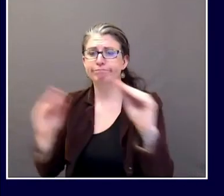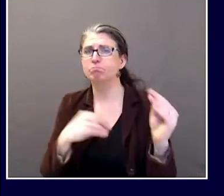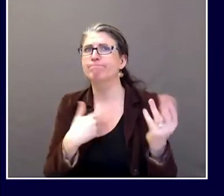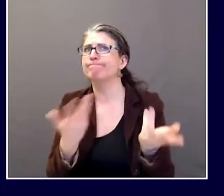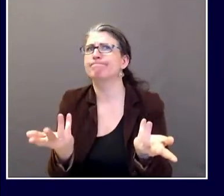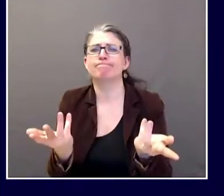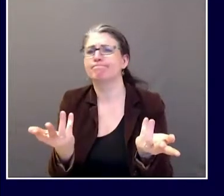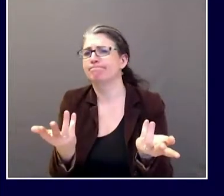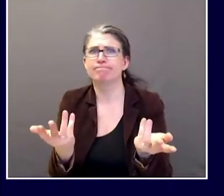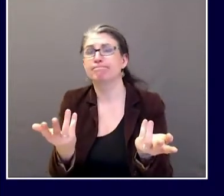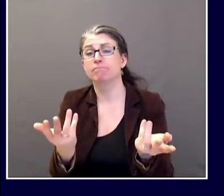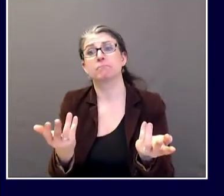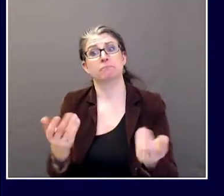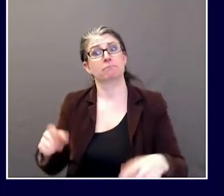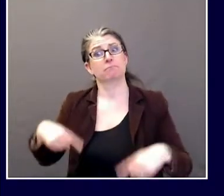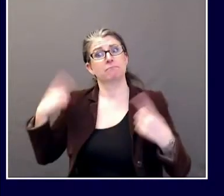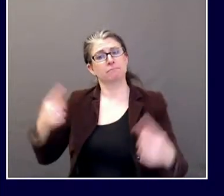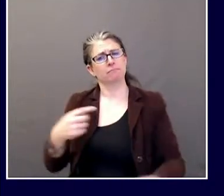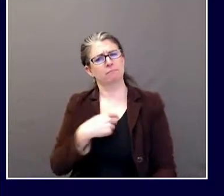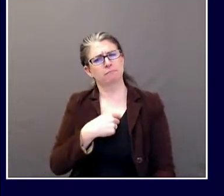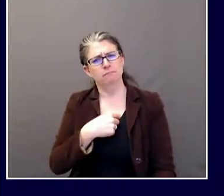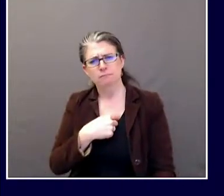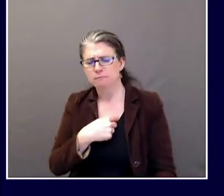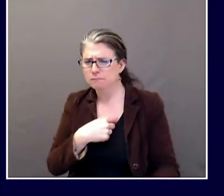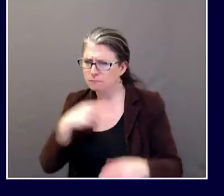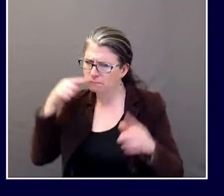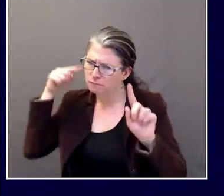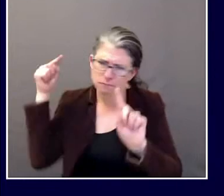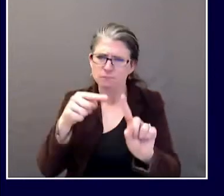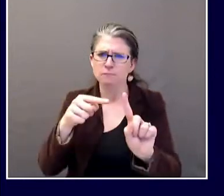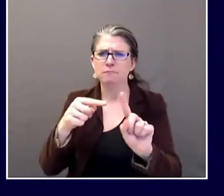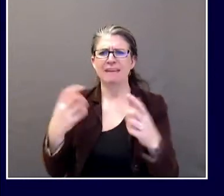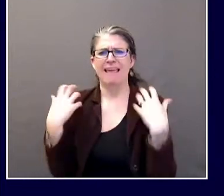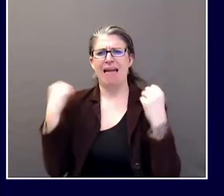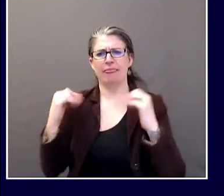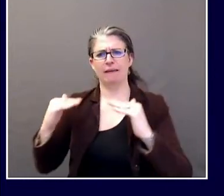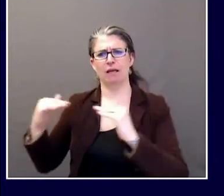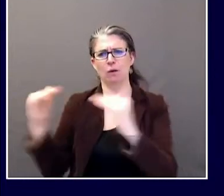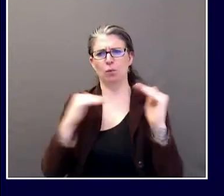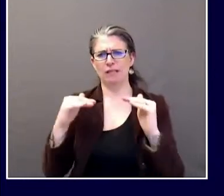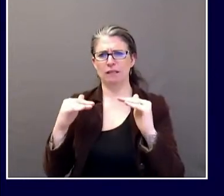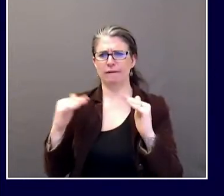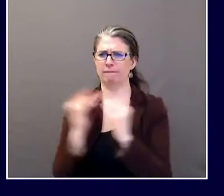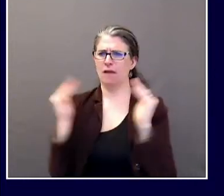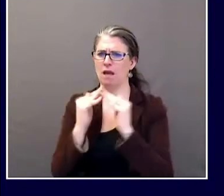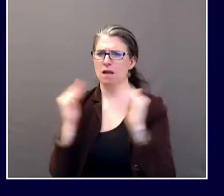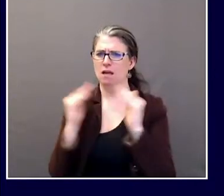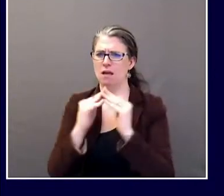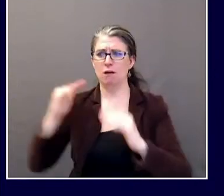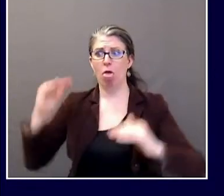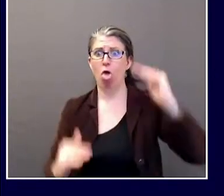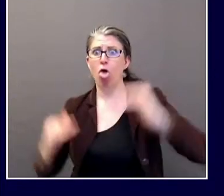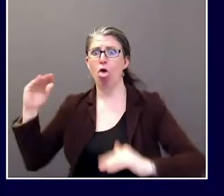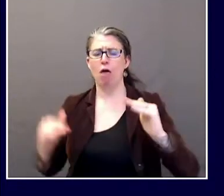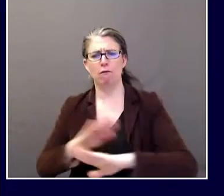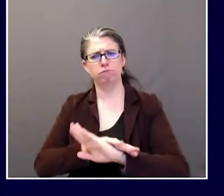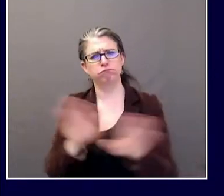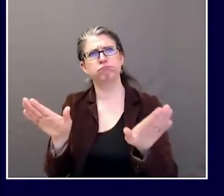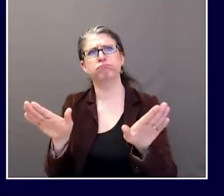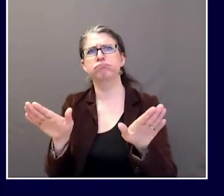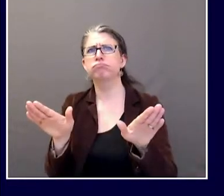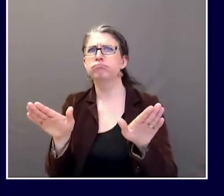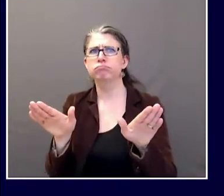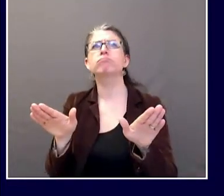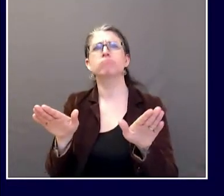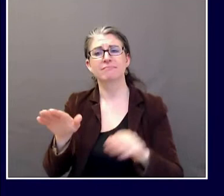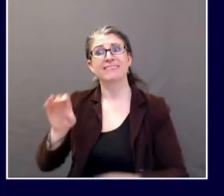a part of how we approach allocations. Now, there are many different axes along which equity can go. Some of